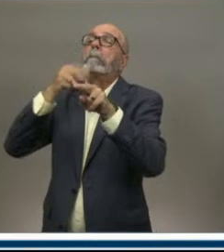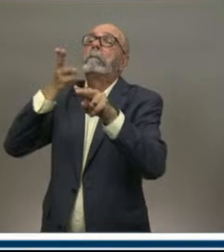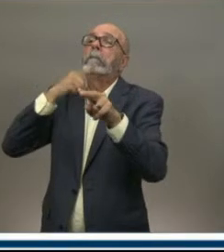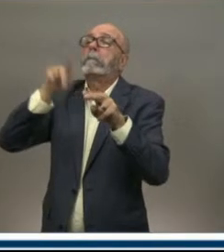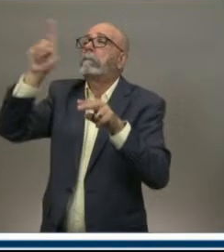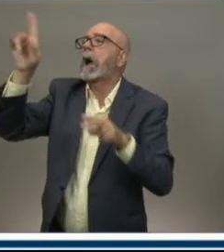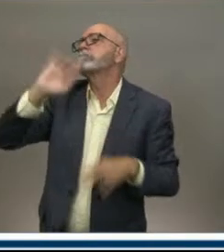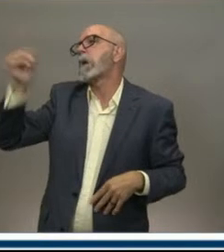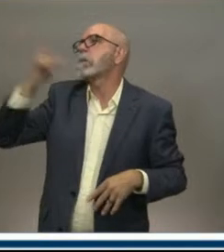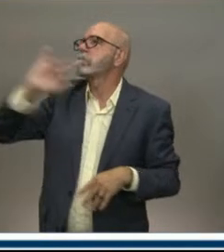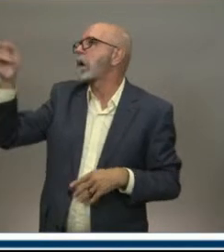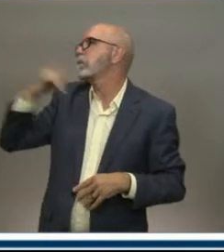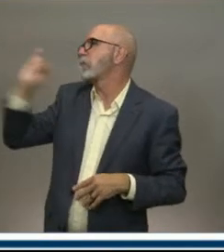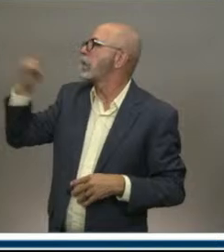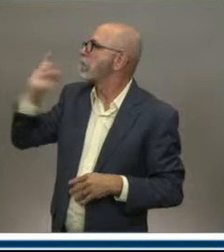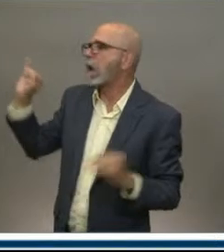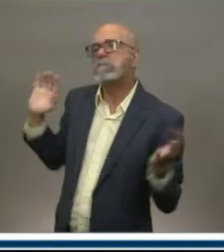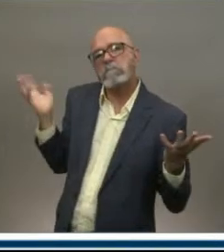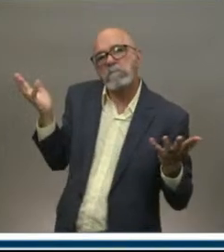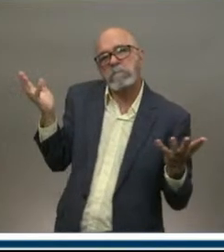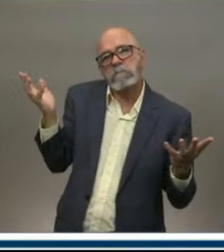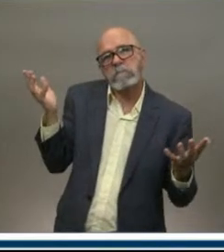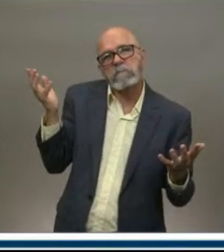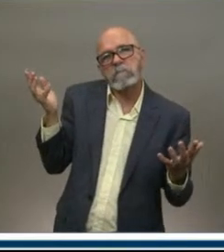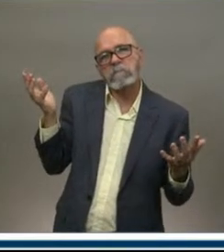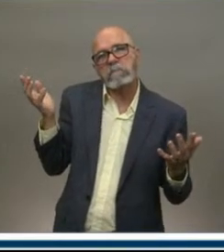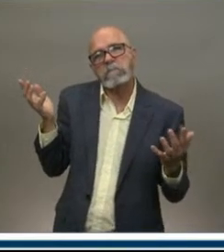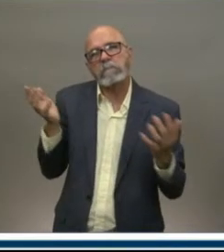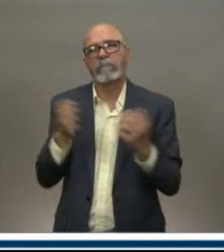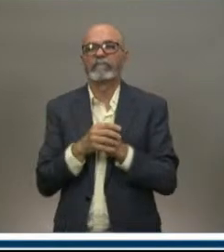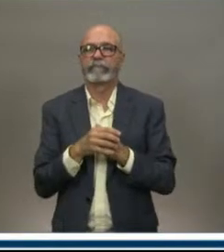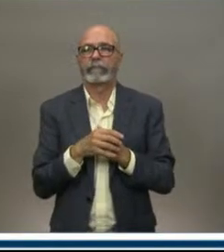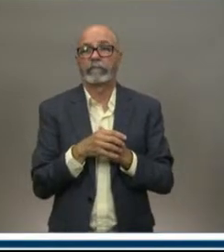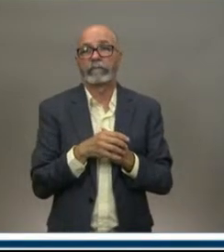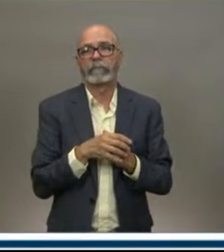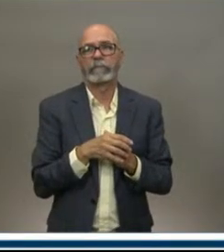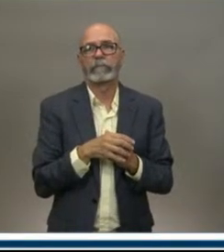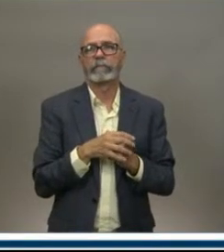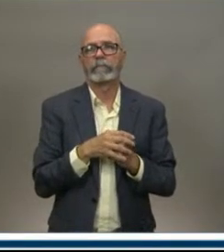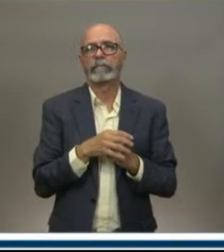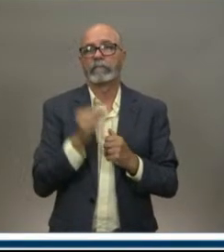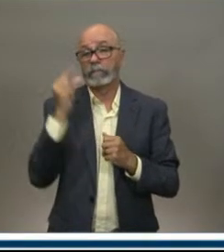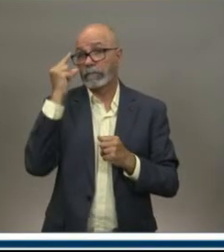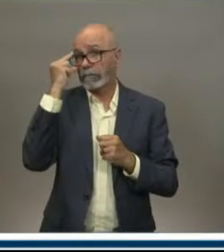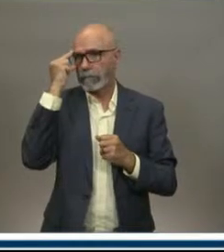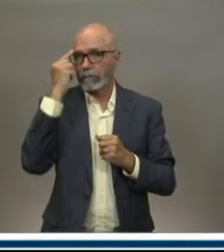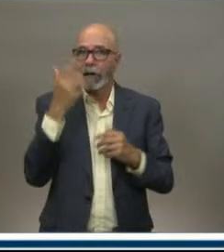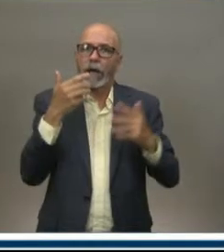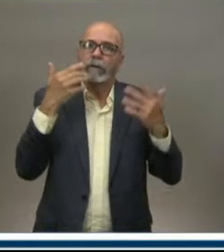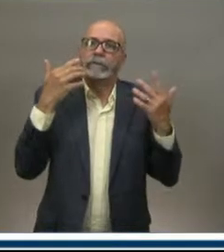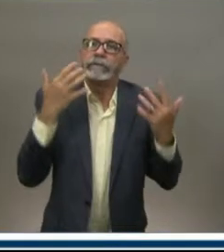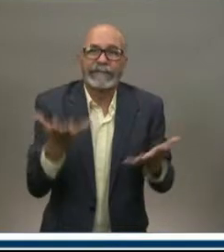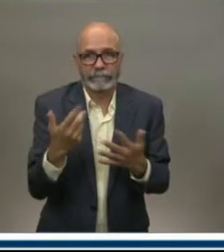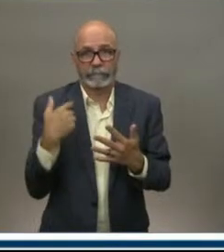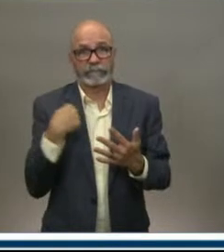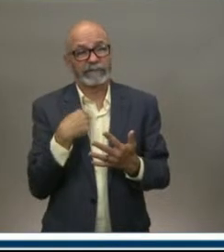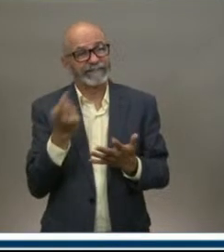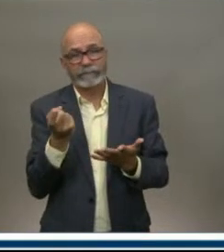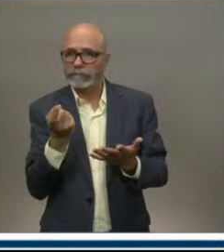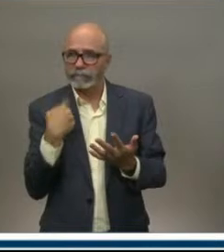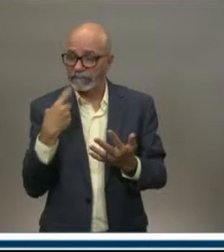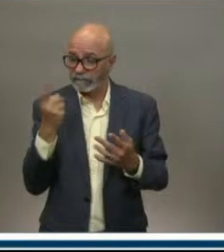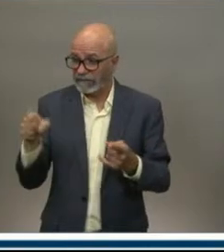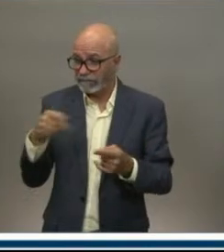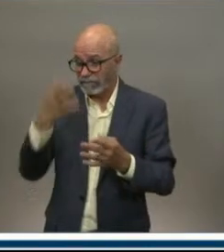through. And as it relates to the need to separate, that's where